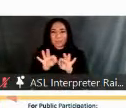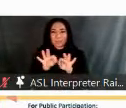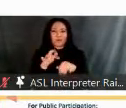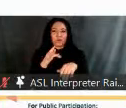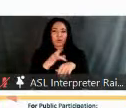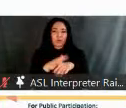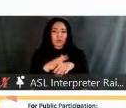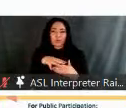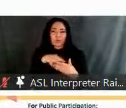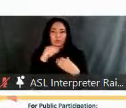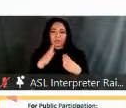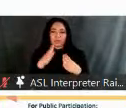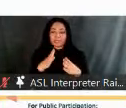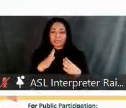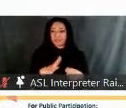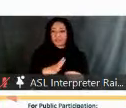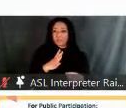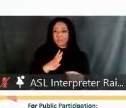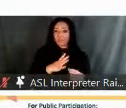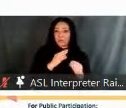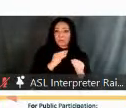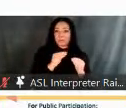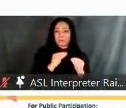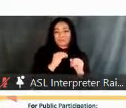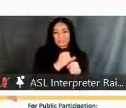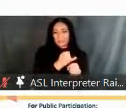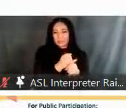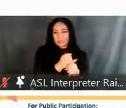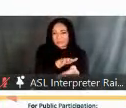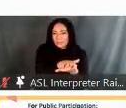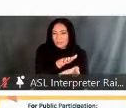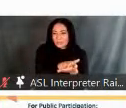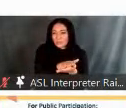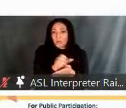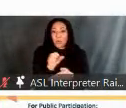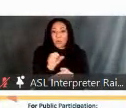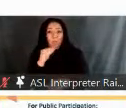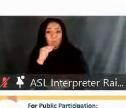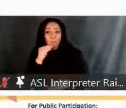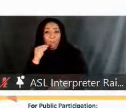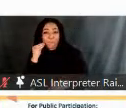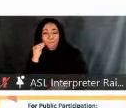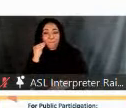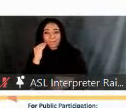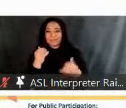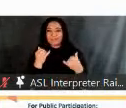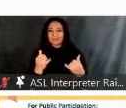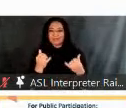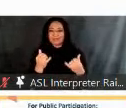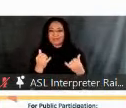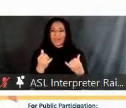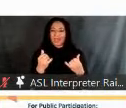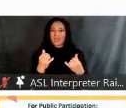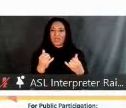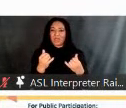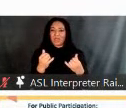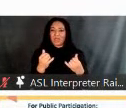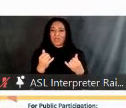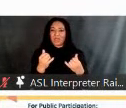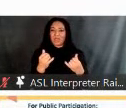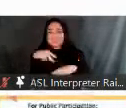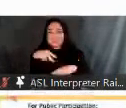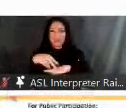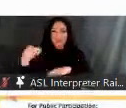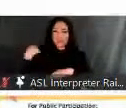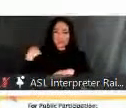formalized institutions like schools or in the home. Today, we stand on the shoulders of the many wonderful women who